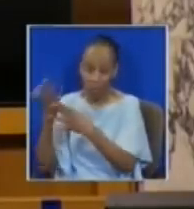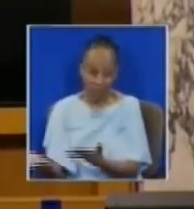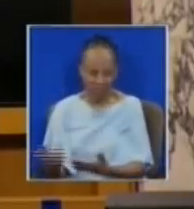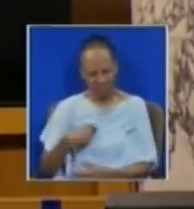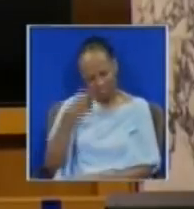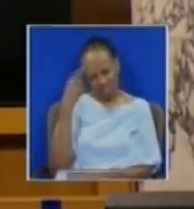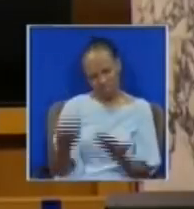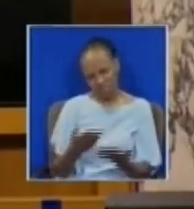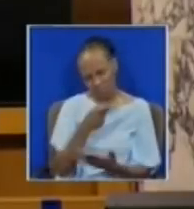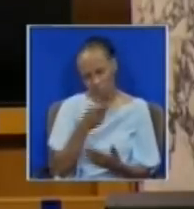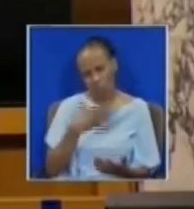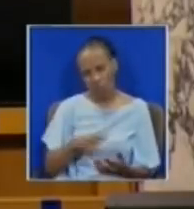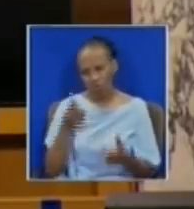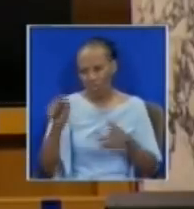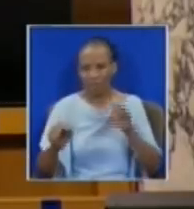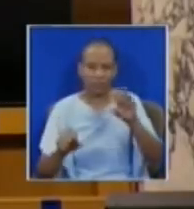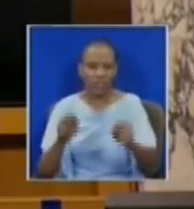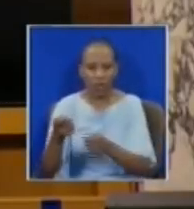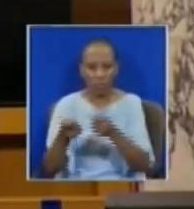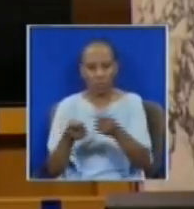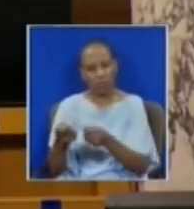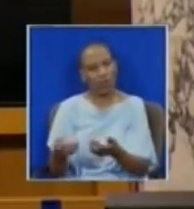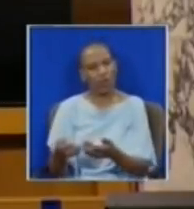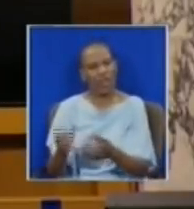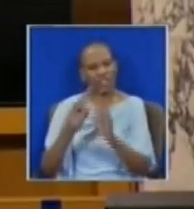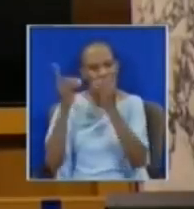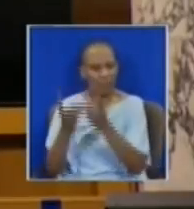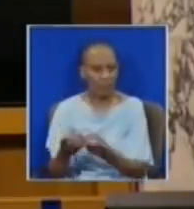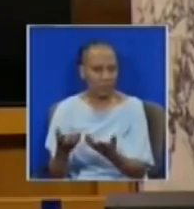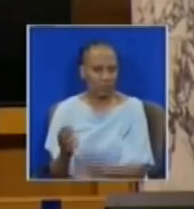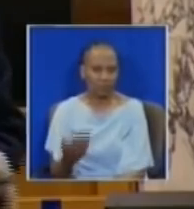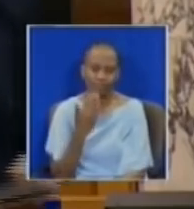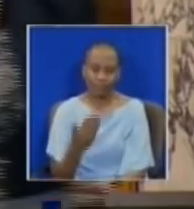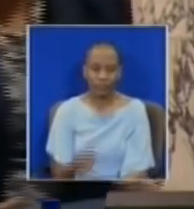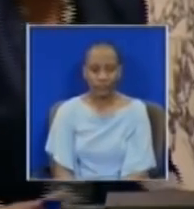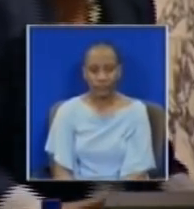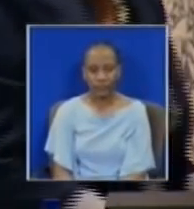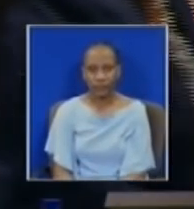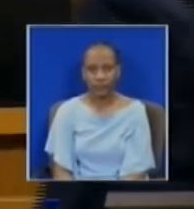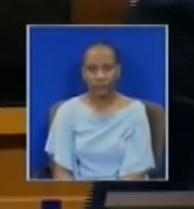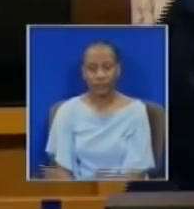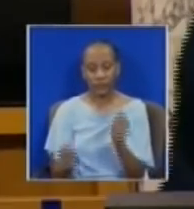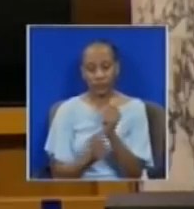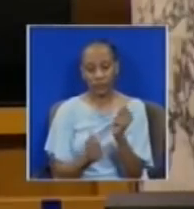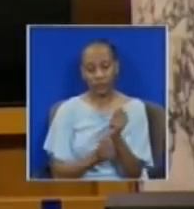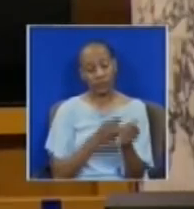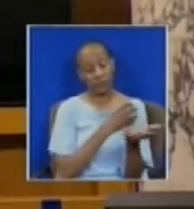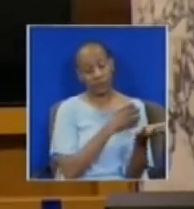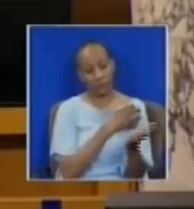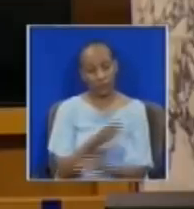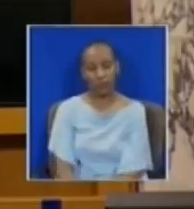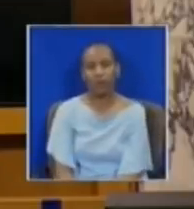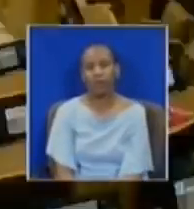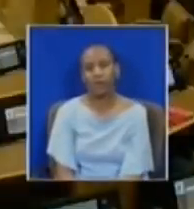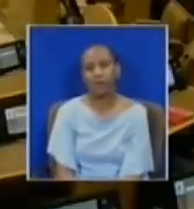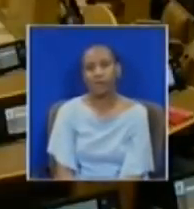and they haven't given a leave of absence. And, you know, these are things that just simply shouldn't happen. And I think that the ruling, well, I don't